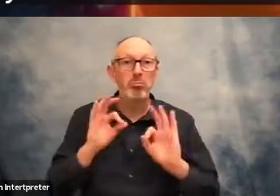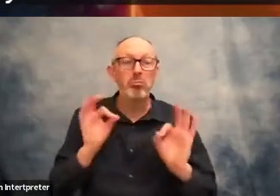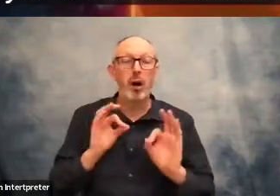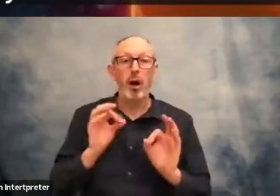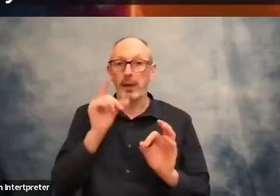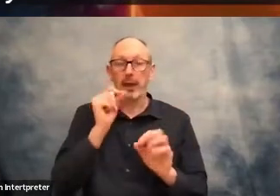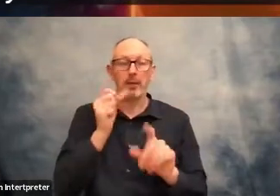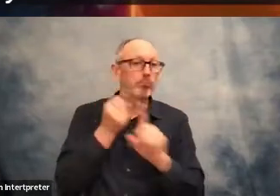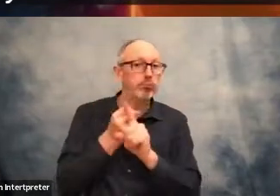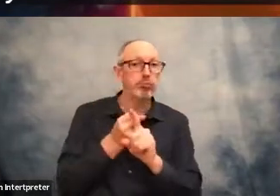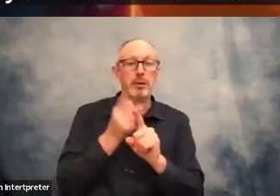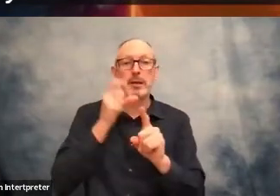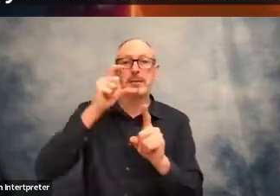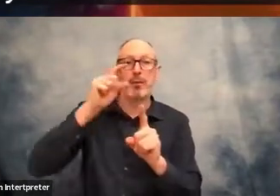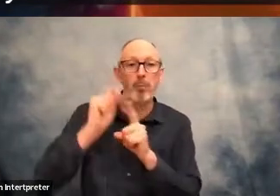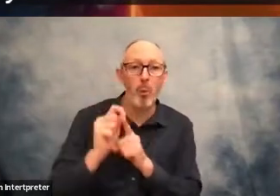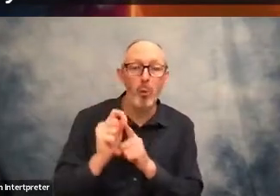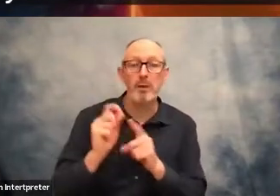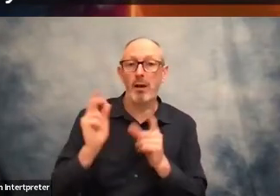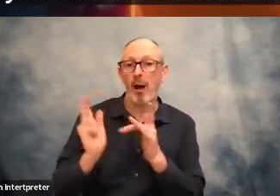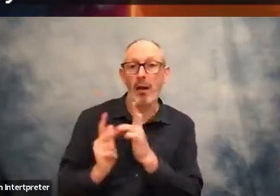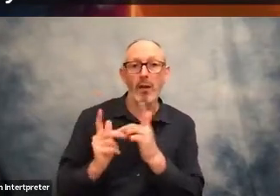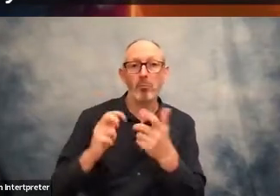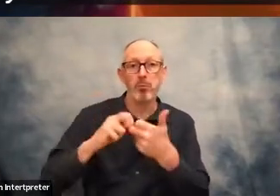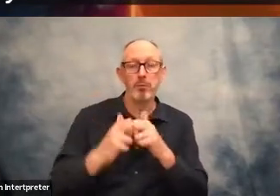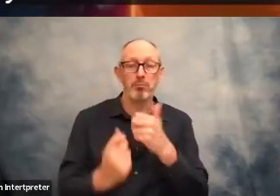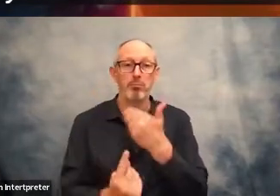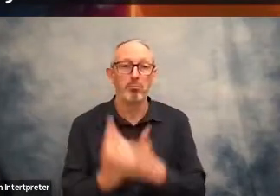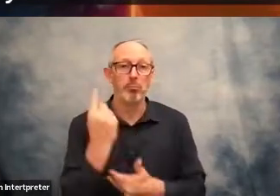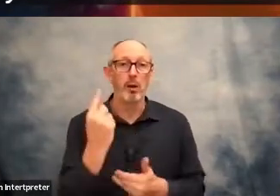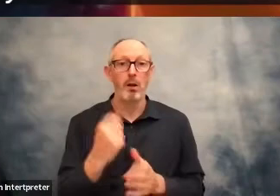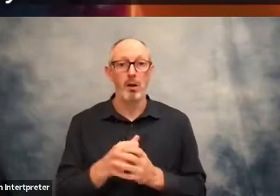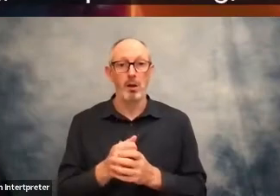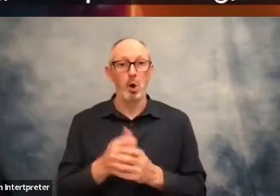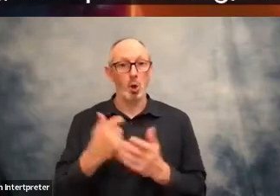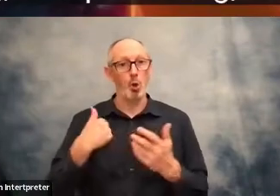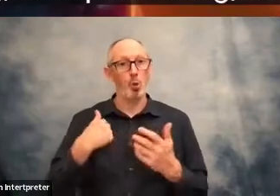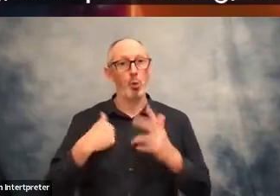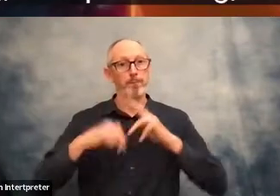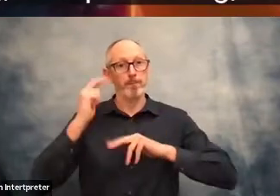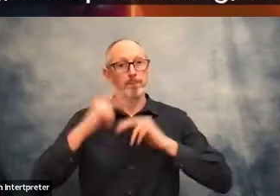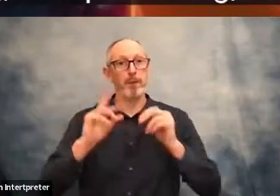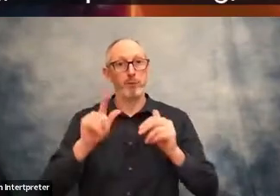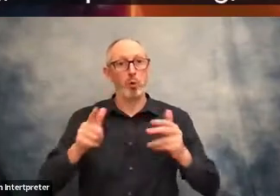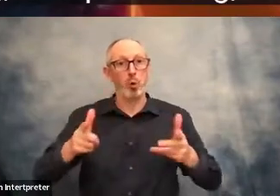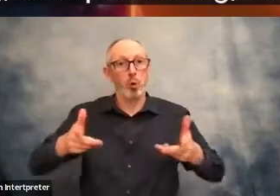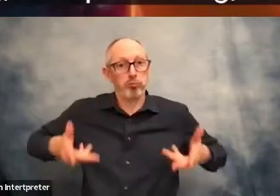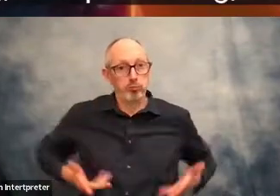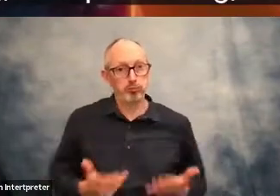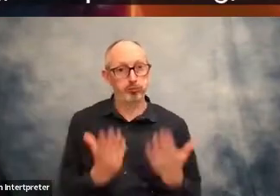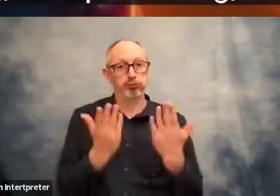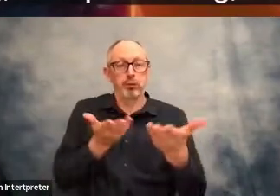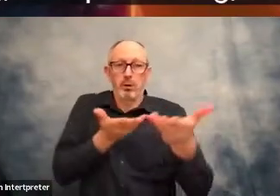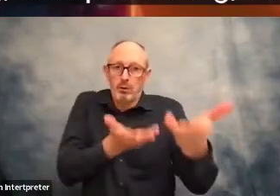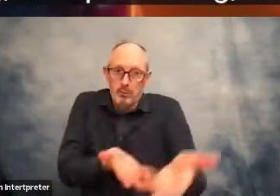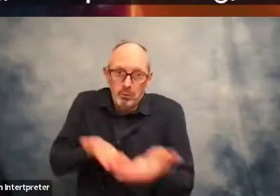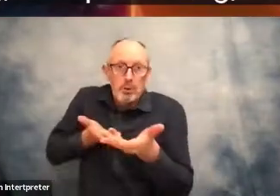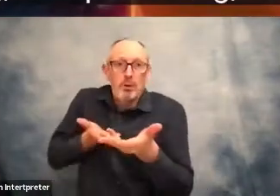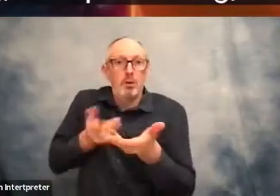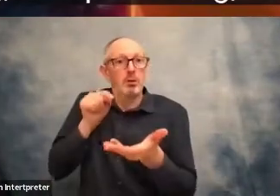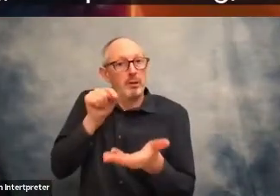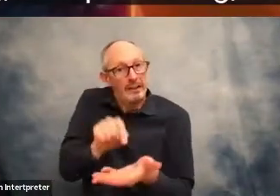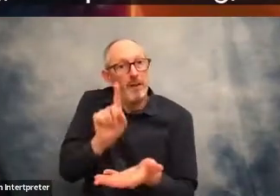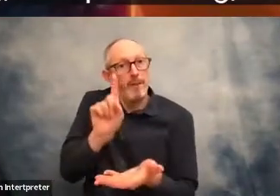in minutes. KLS is building the intelligence layer for labour and delivery. We help clinicians understand fetal reserve, whether a baby